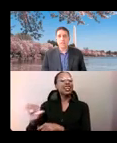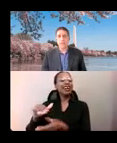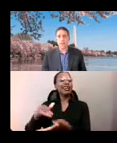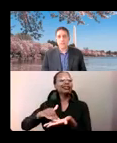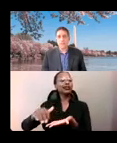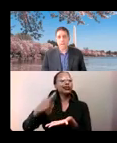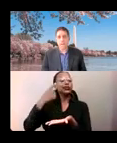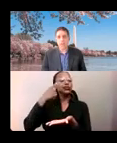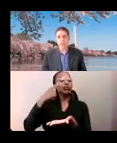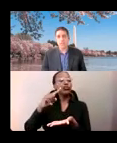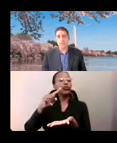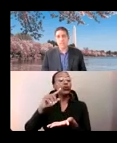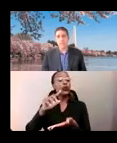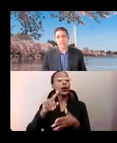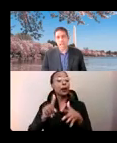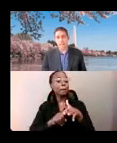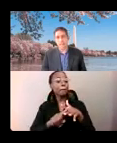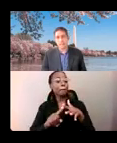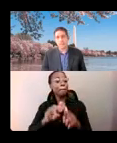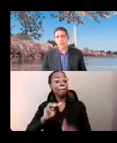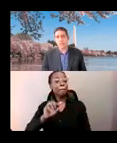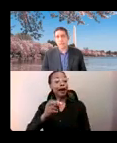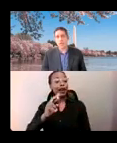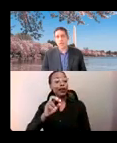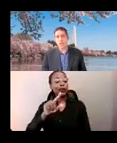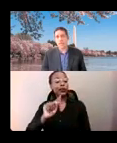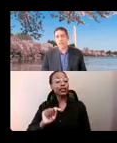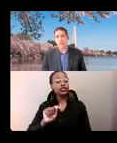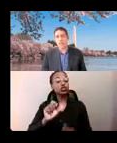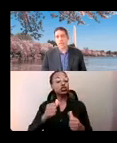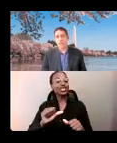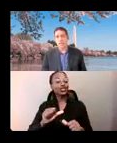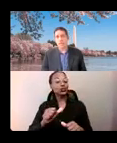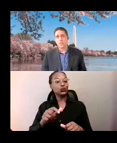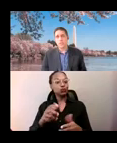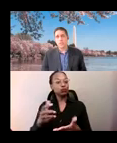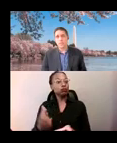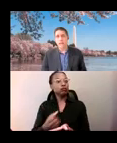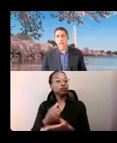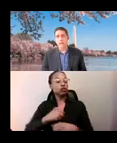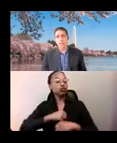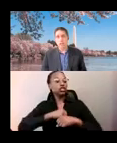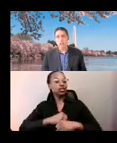seeking humanitarian protection, such as asylum. We were able to